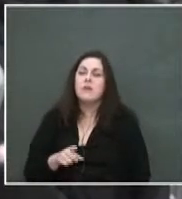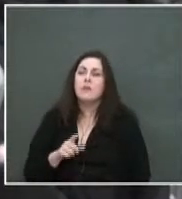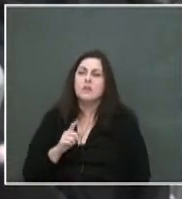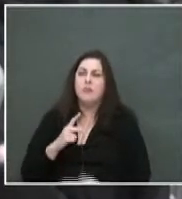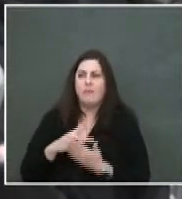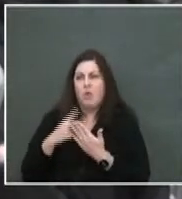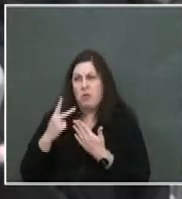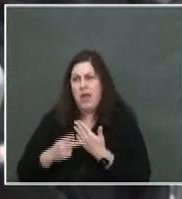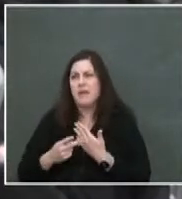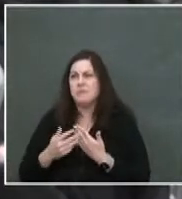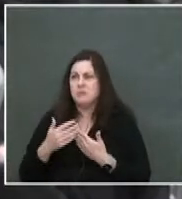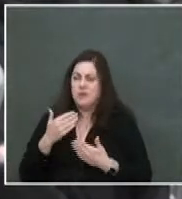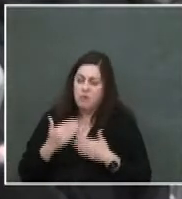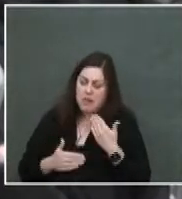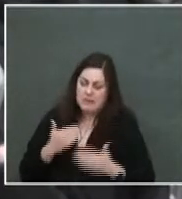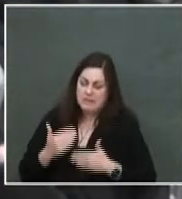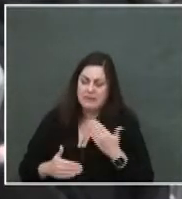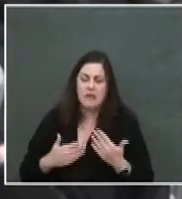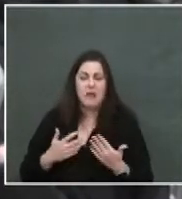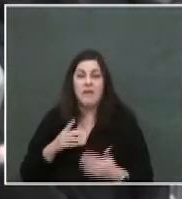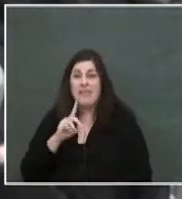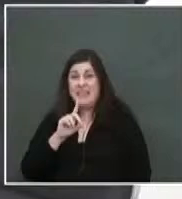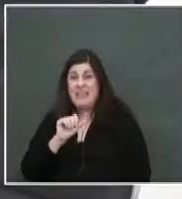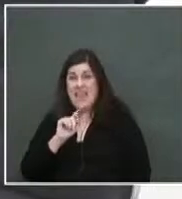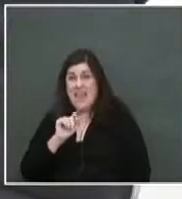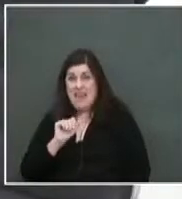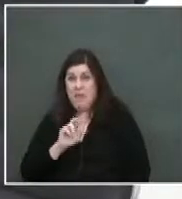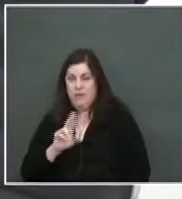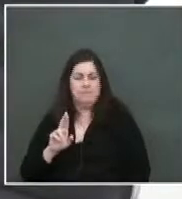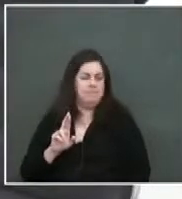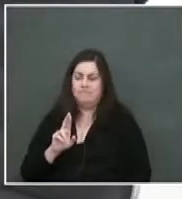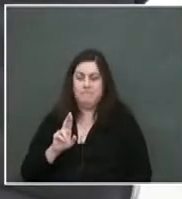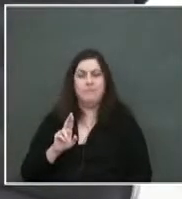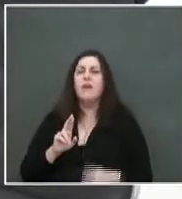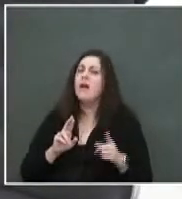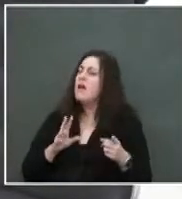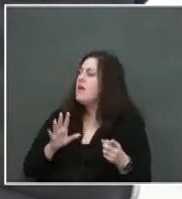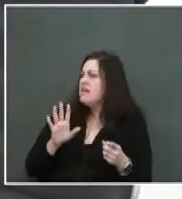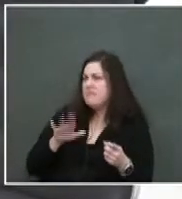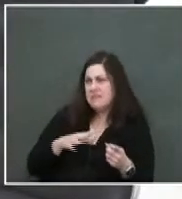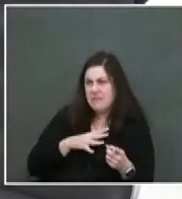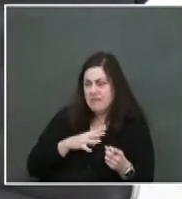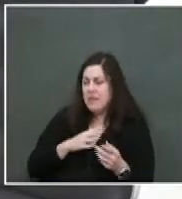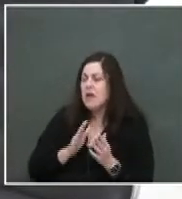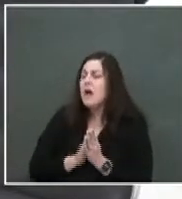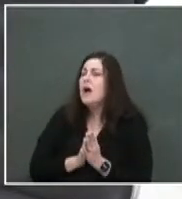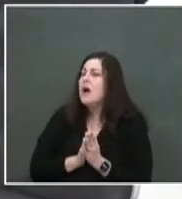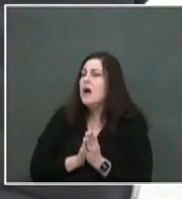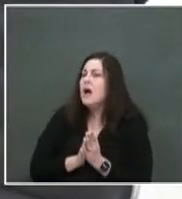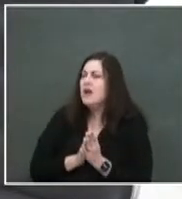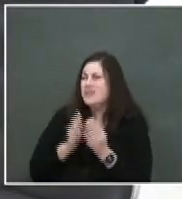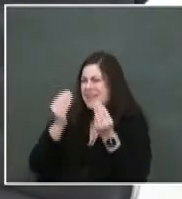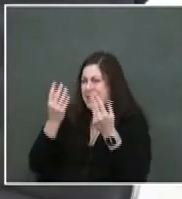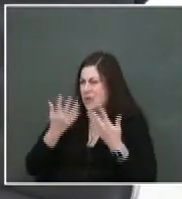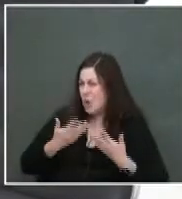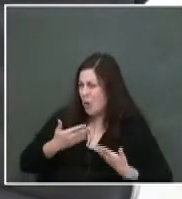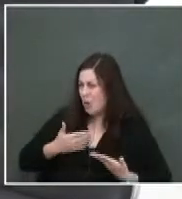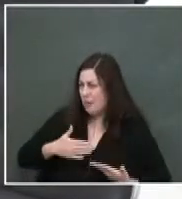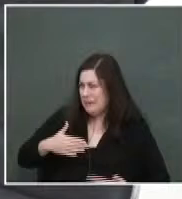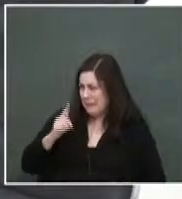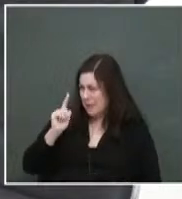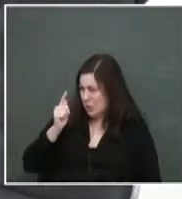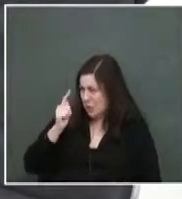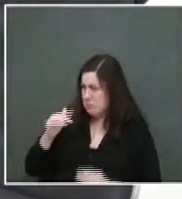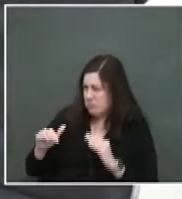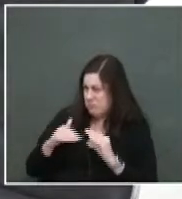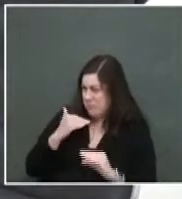being taken. I just, I don't have the data with me at this Yeah, point in time. no, and if you don't mind following up, so we Yes. can see that data and